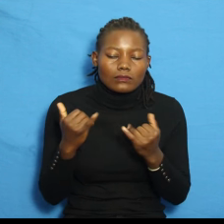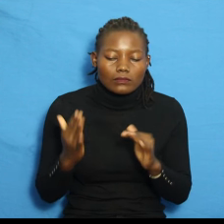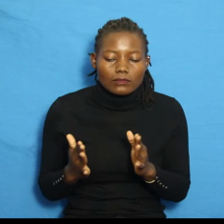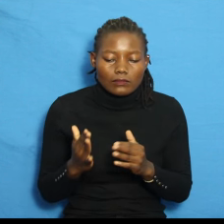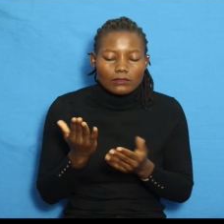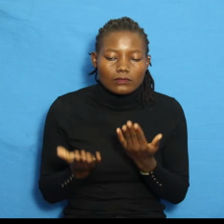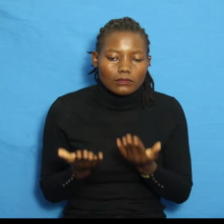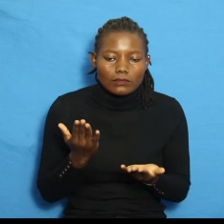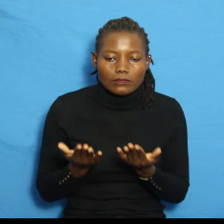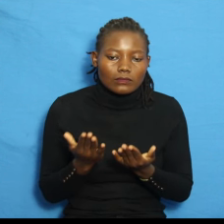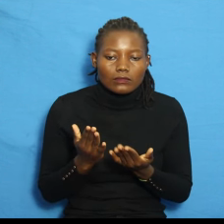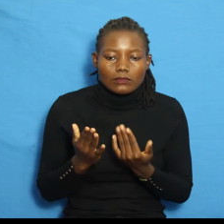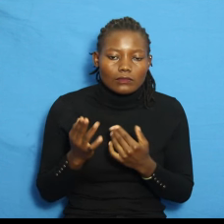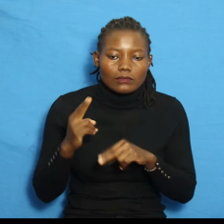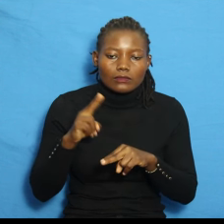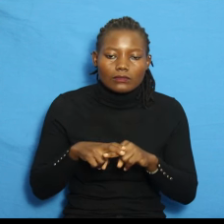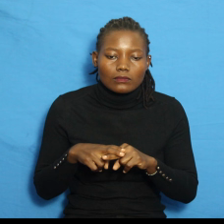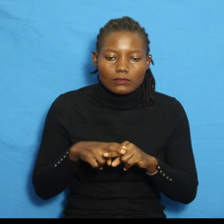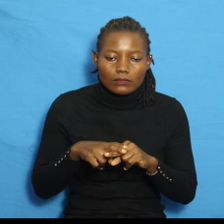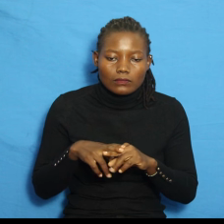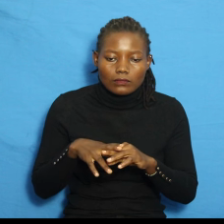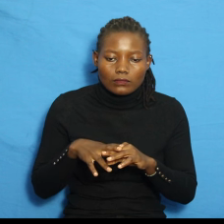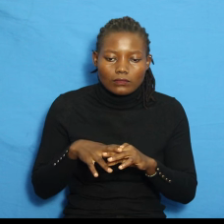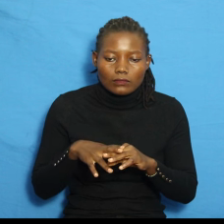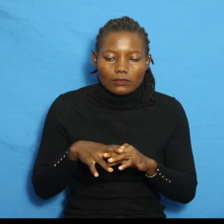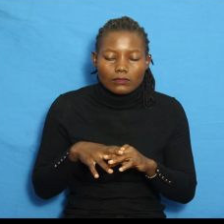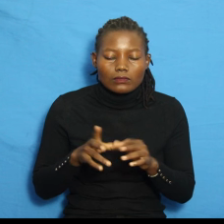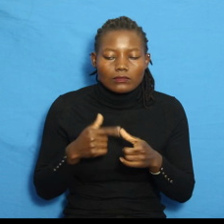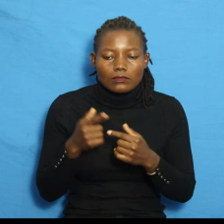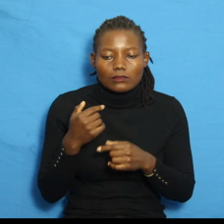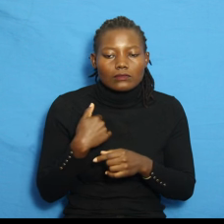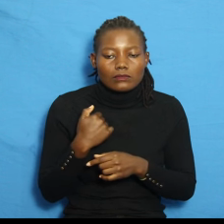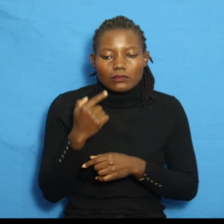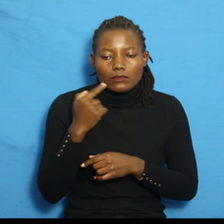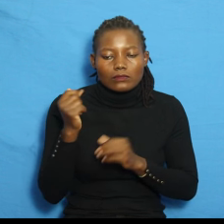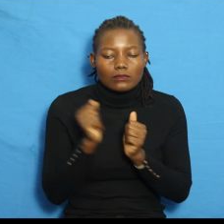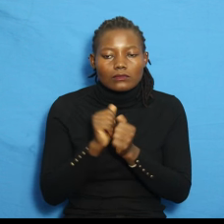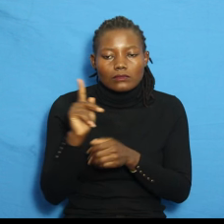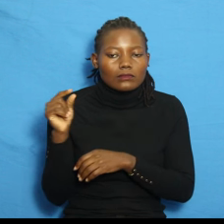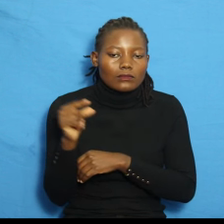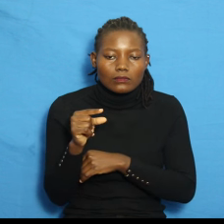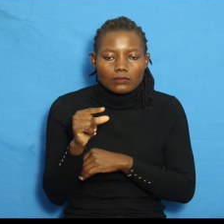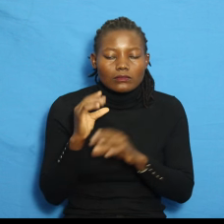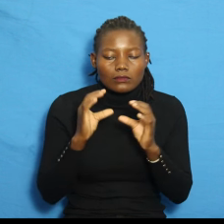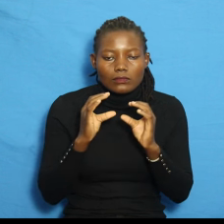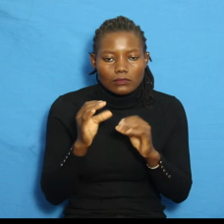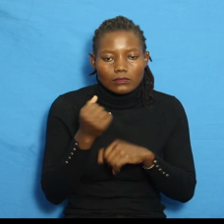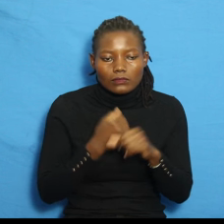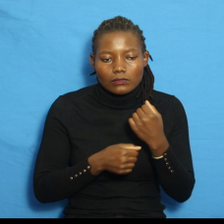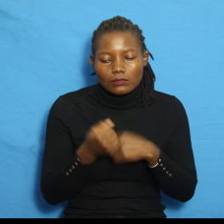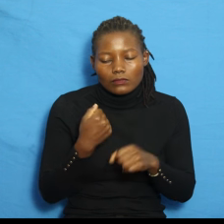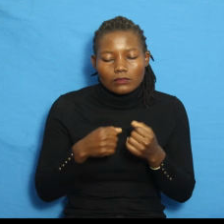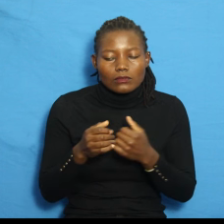assisting his athlete maybe with a bench press, and you have a weight of